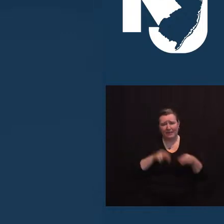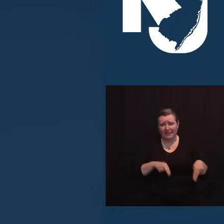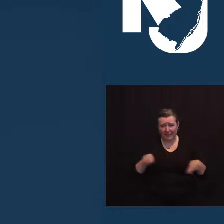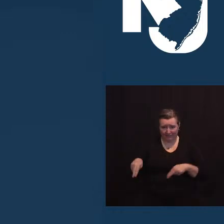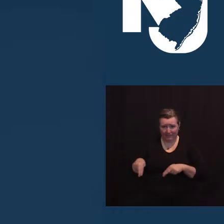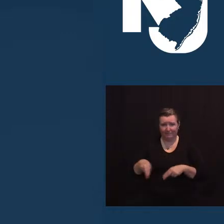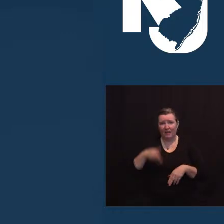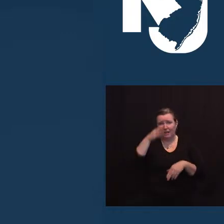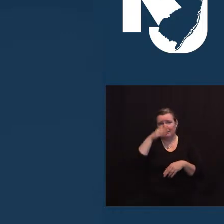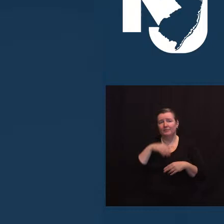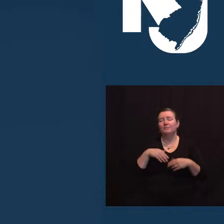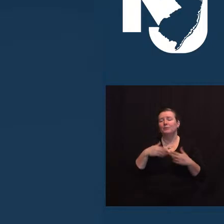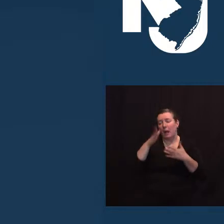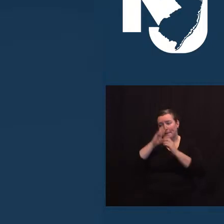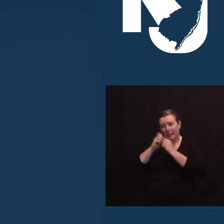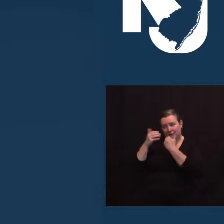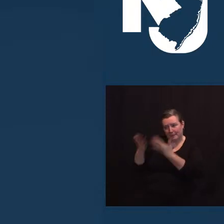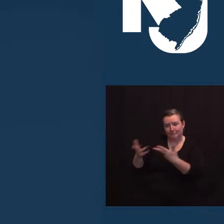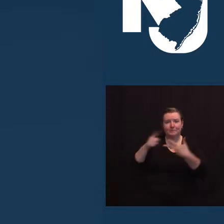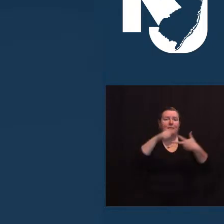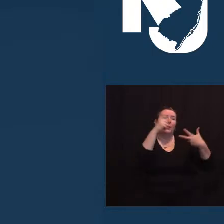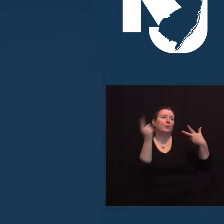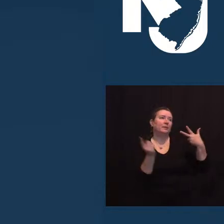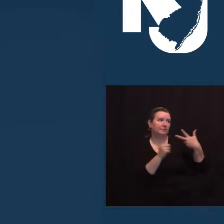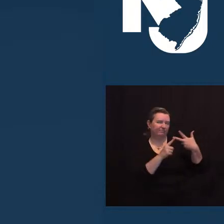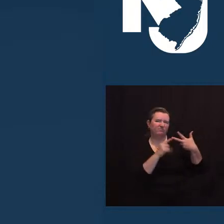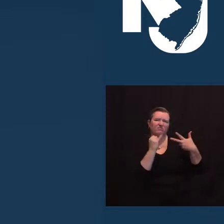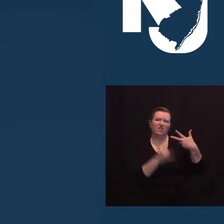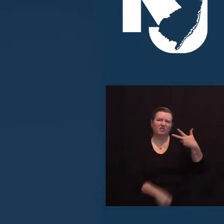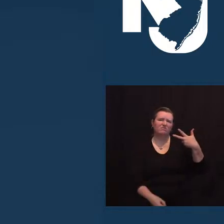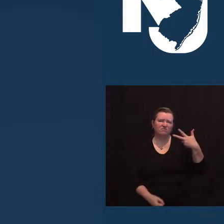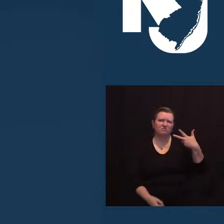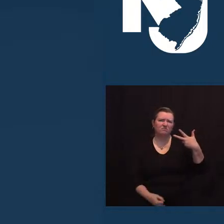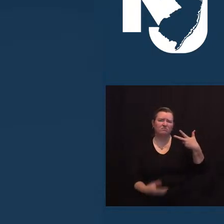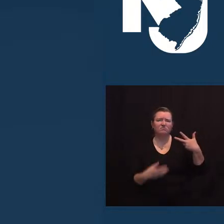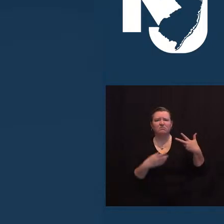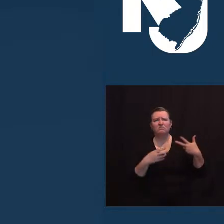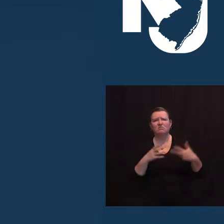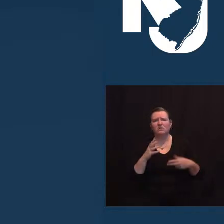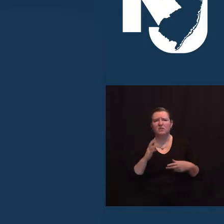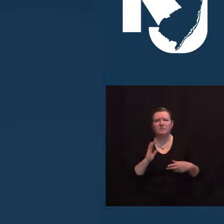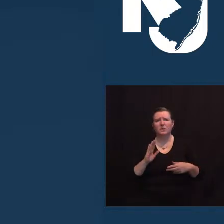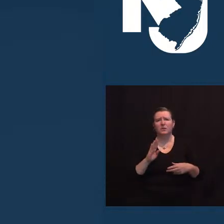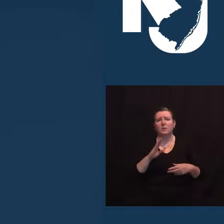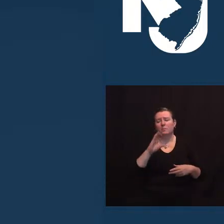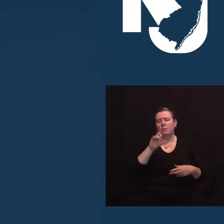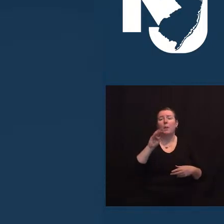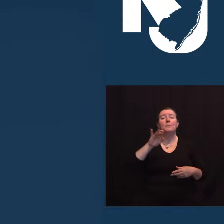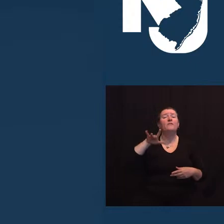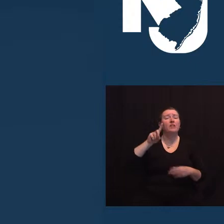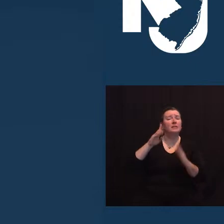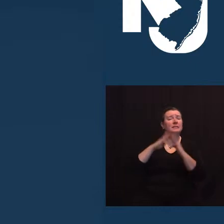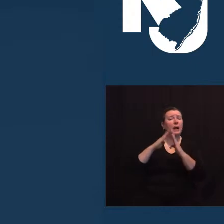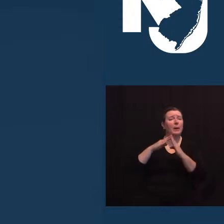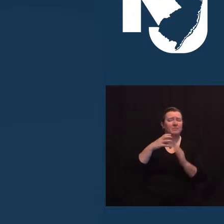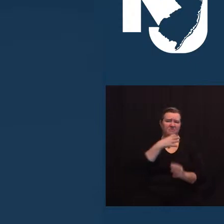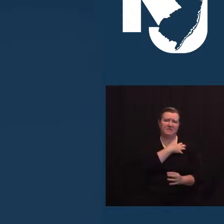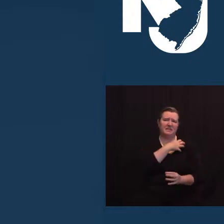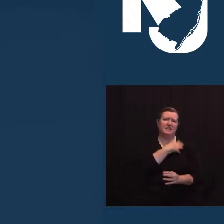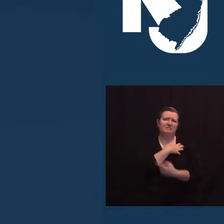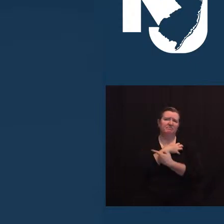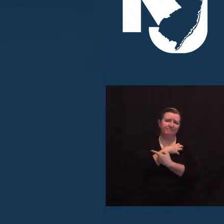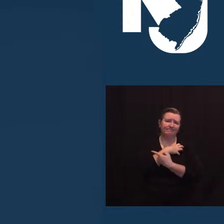not least, let's take a moment to also honor this guy, Pat. Former Bloomfield police officer Benedetto Benny